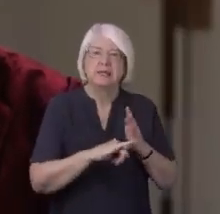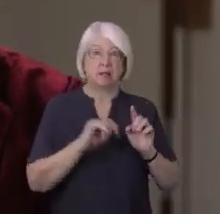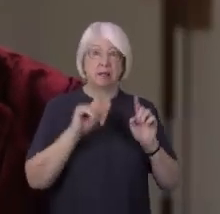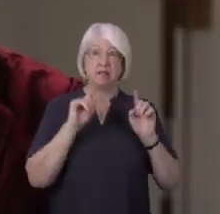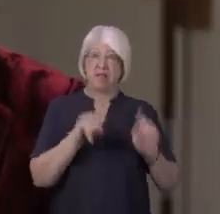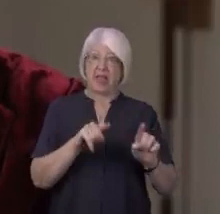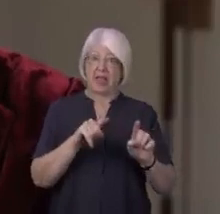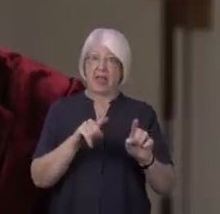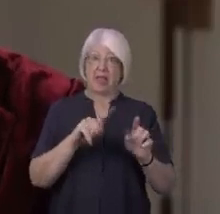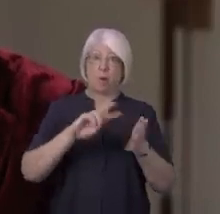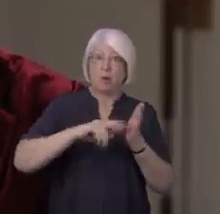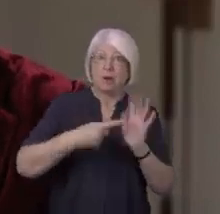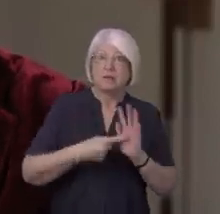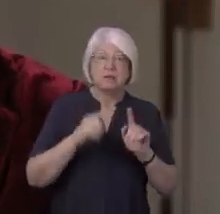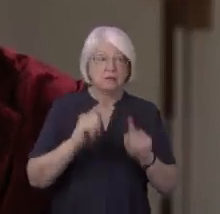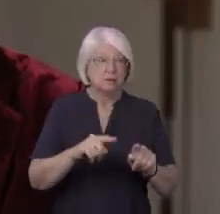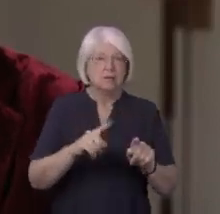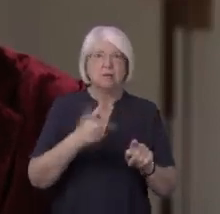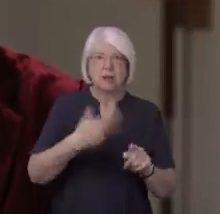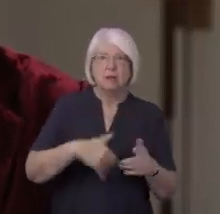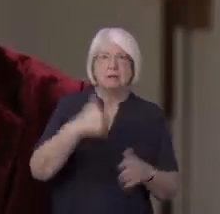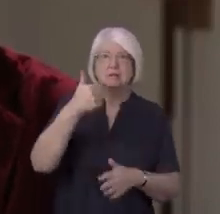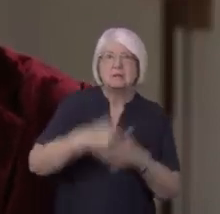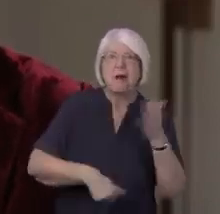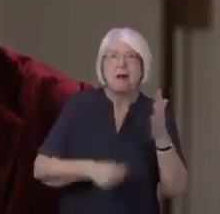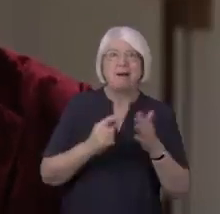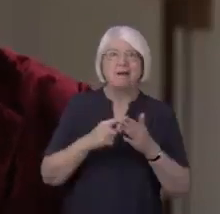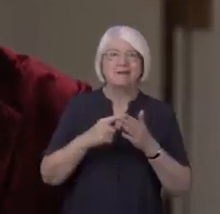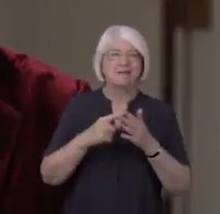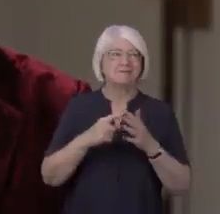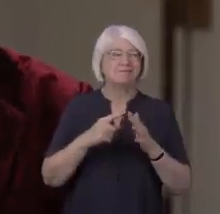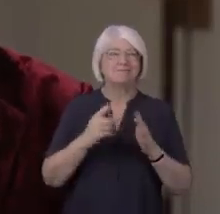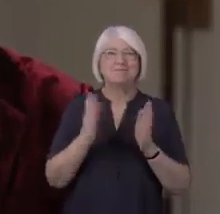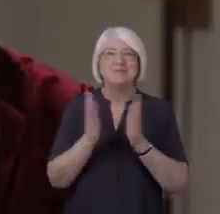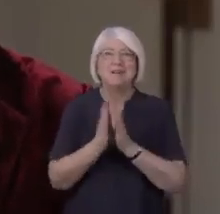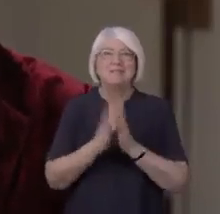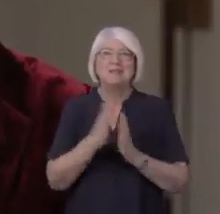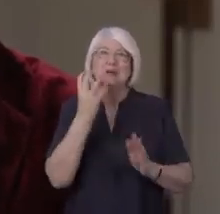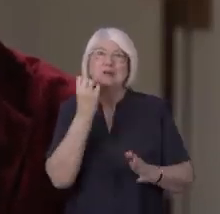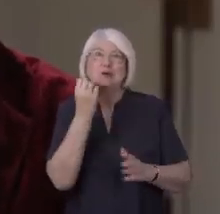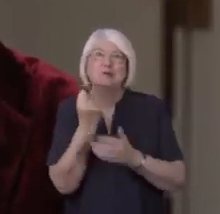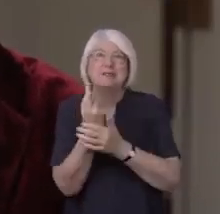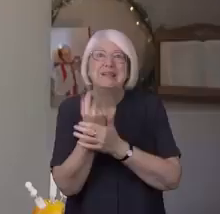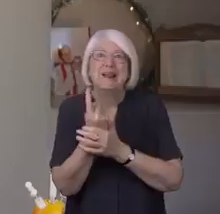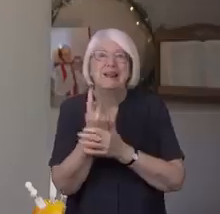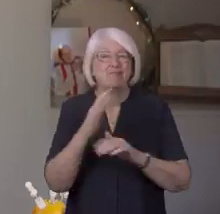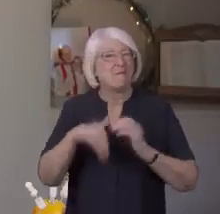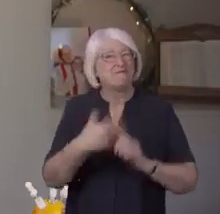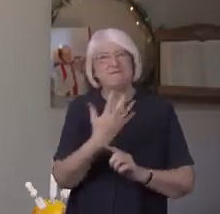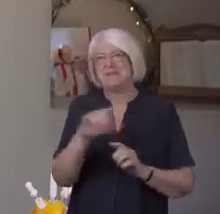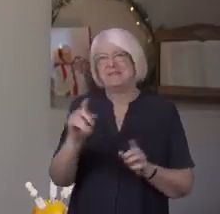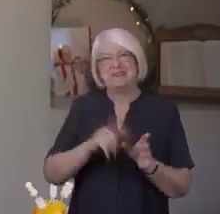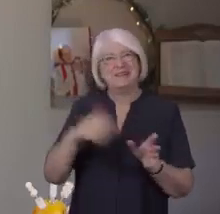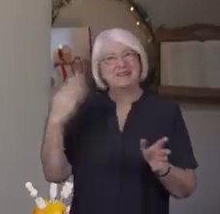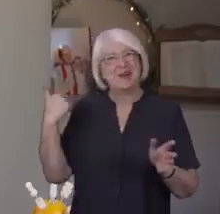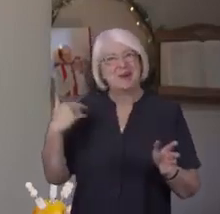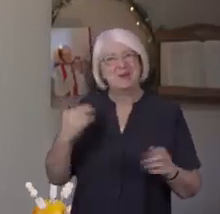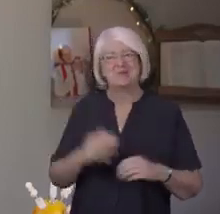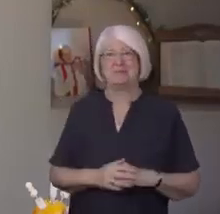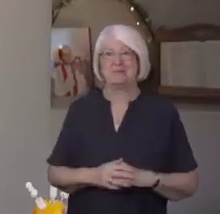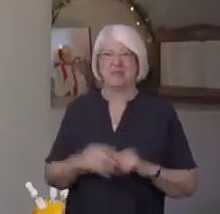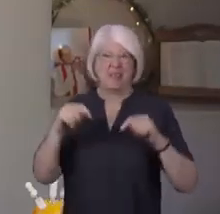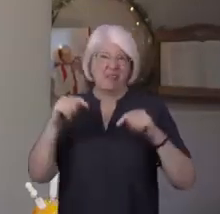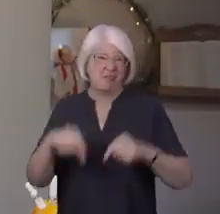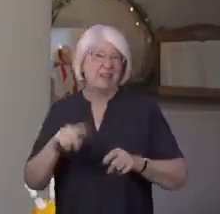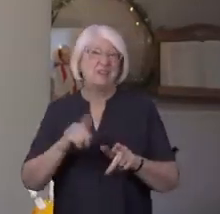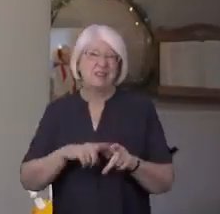who introduced the service of Christingle to the Church of England just over 50 years ago. Christingle this year will look